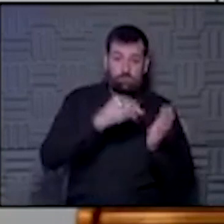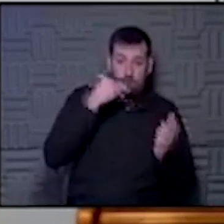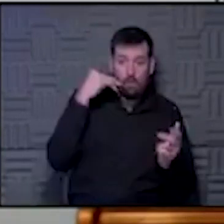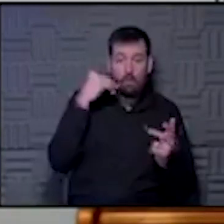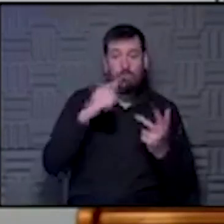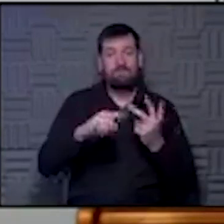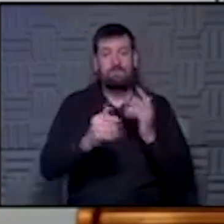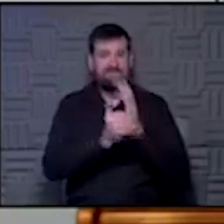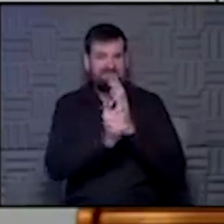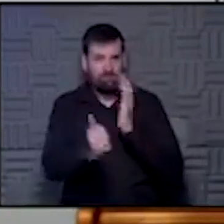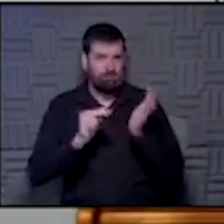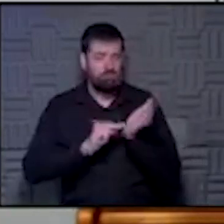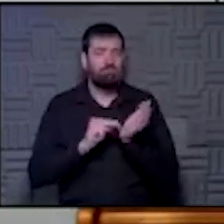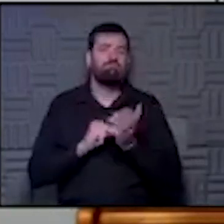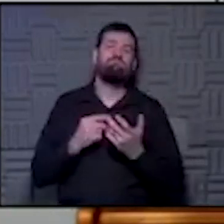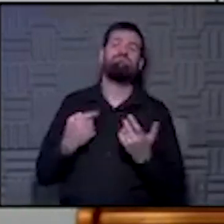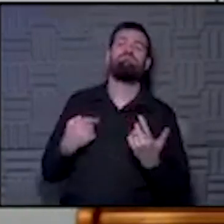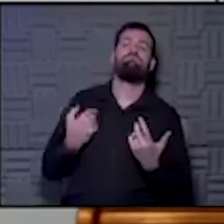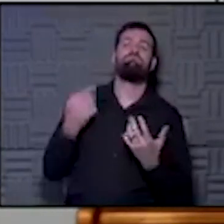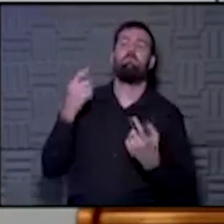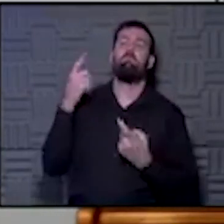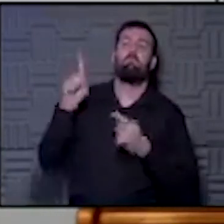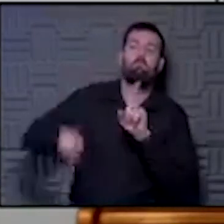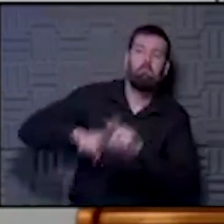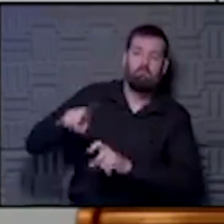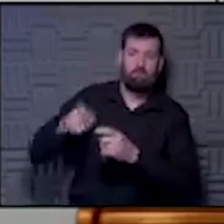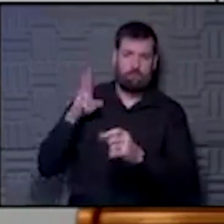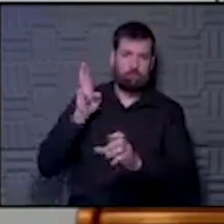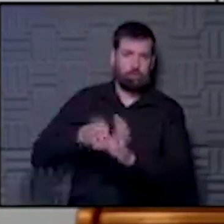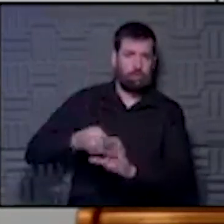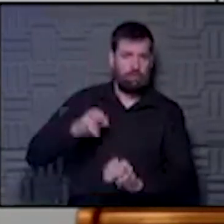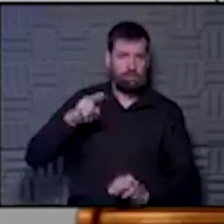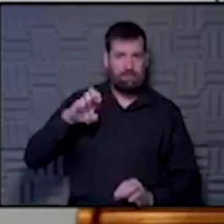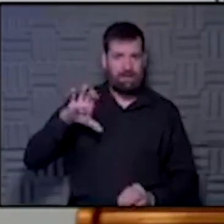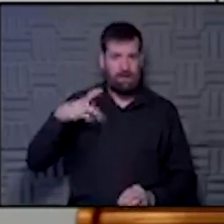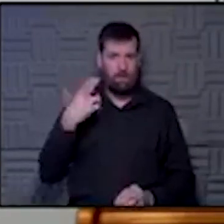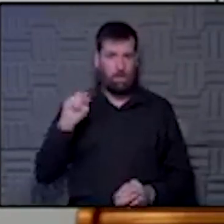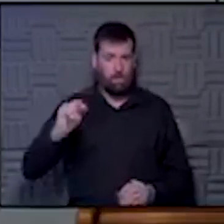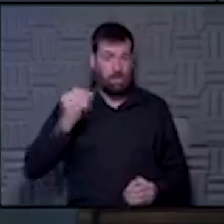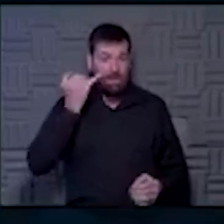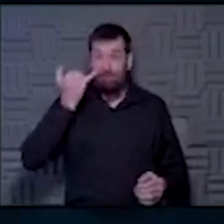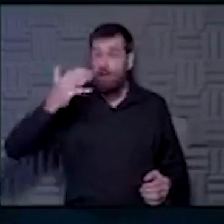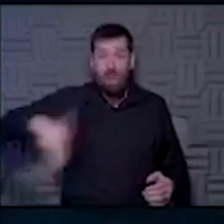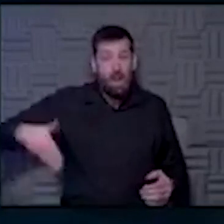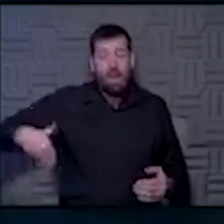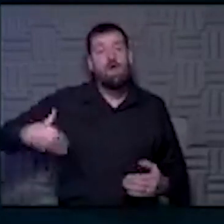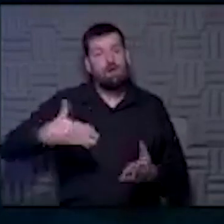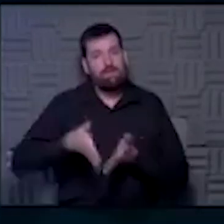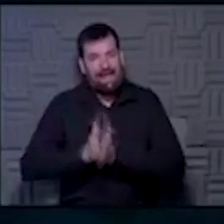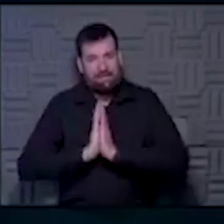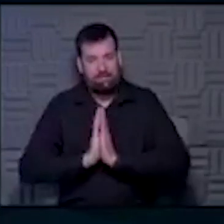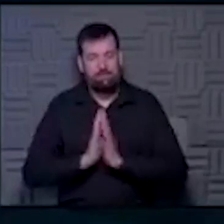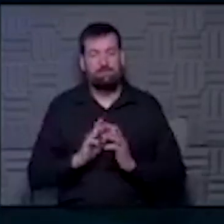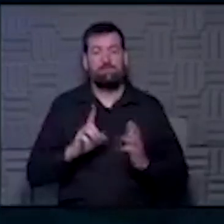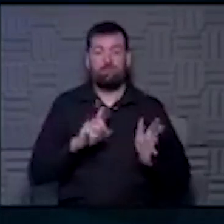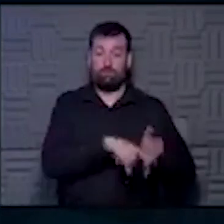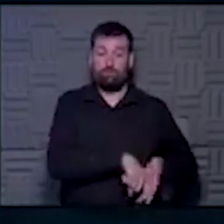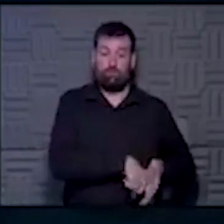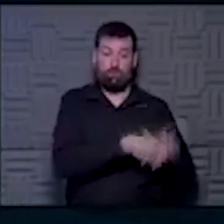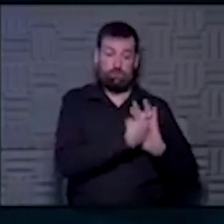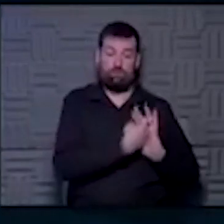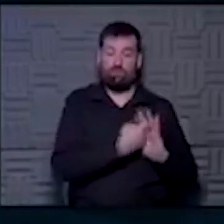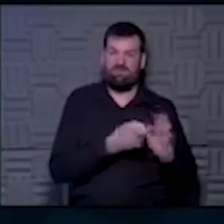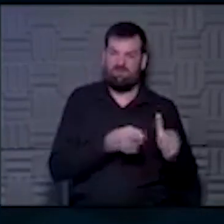find out if they've joined the ECHO. And if they haven't, please ask them to sign up today. So we started and launched our first